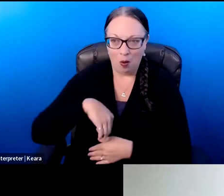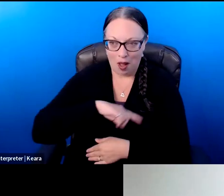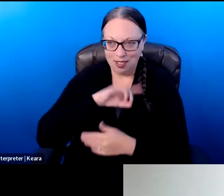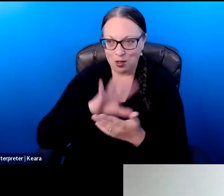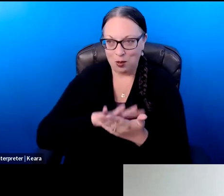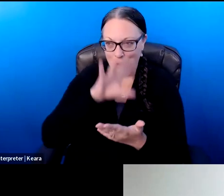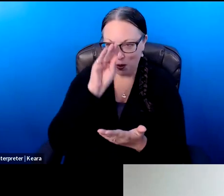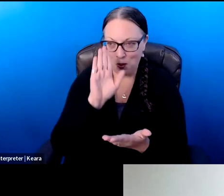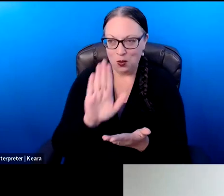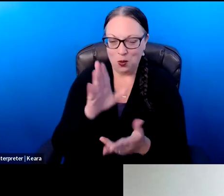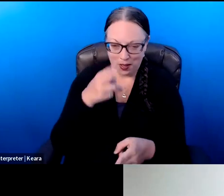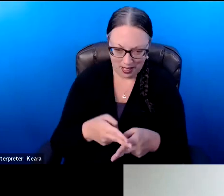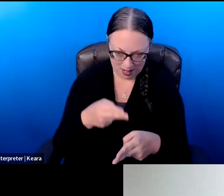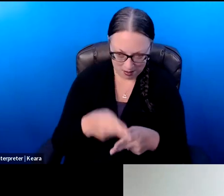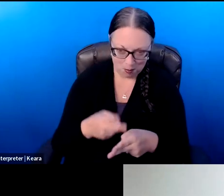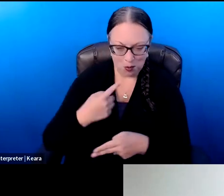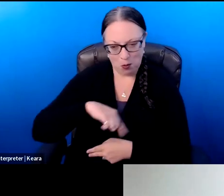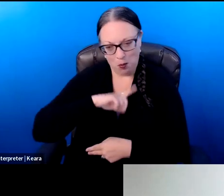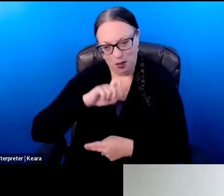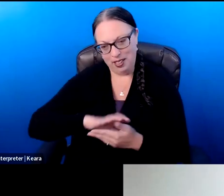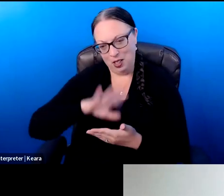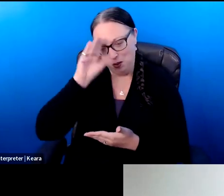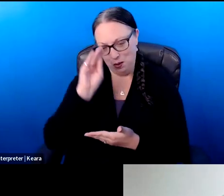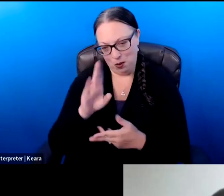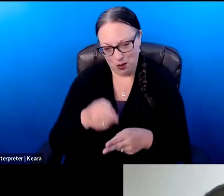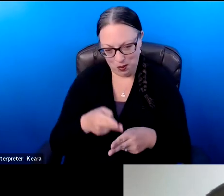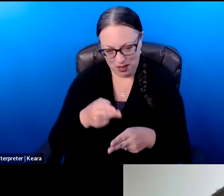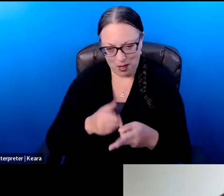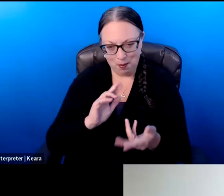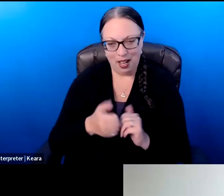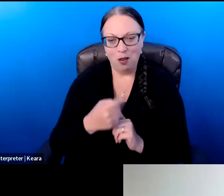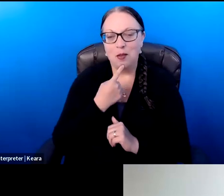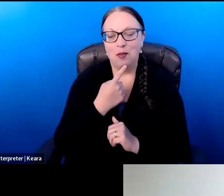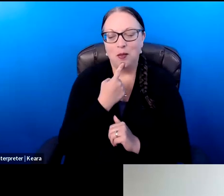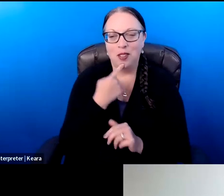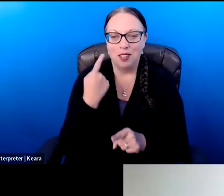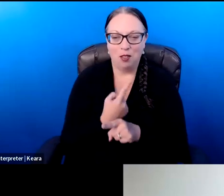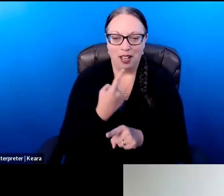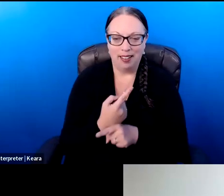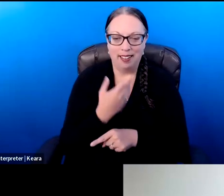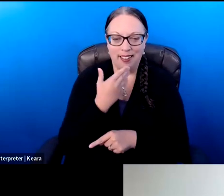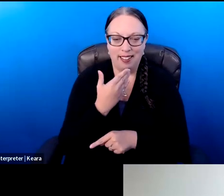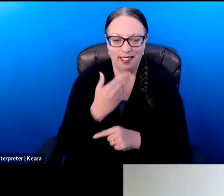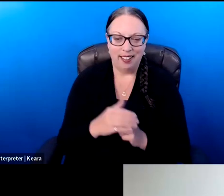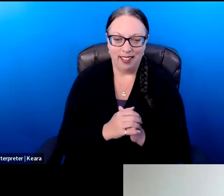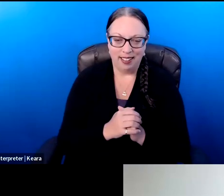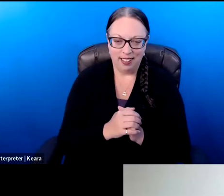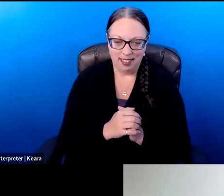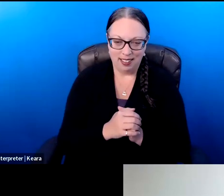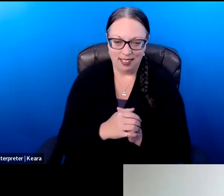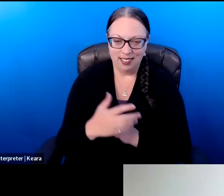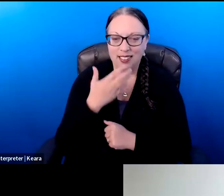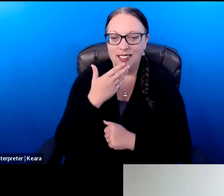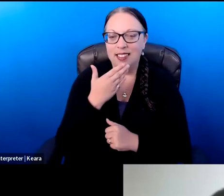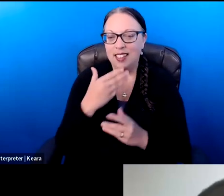your name, because you don't need to learn it. We need to learn and pronounce it correctly. So thank you, Ayana. So you are all good, Lavon. Thank you